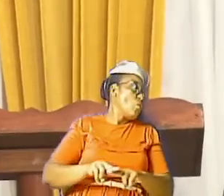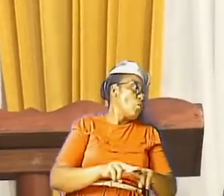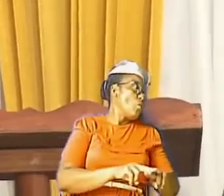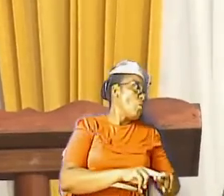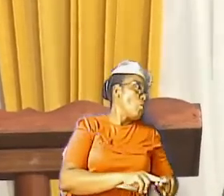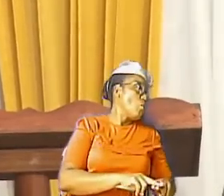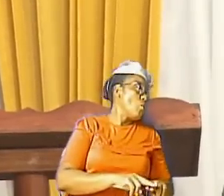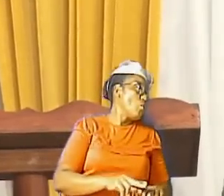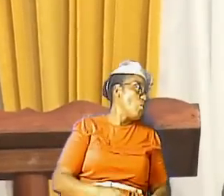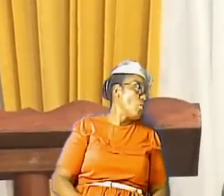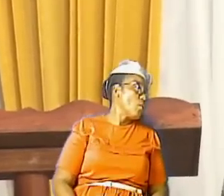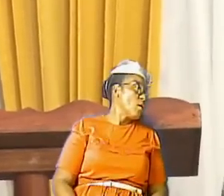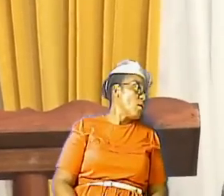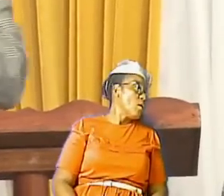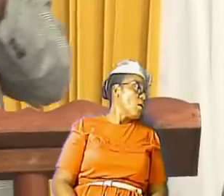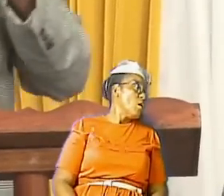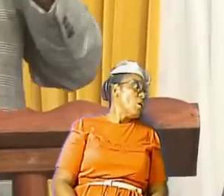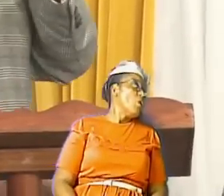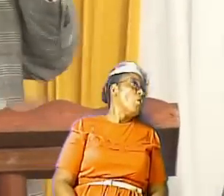Lord.